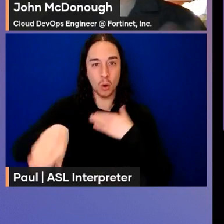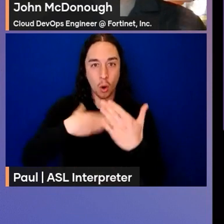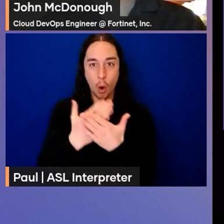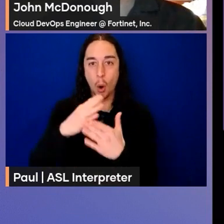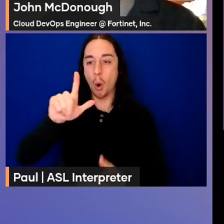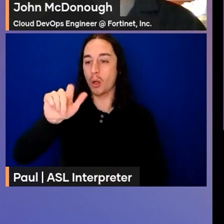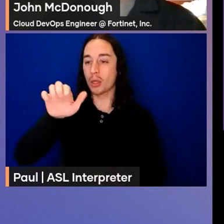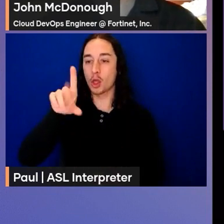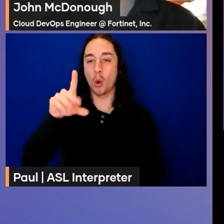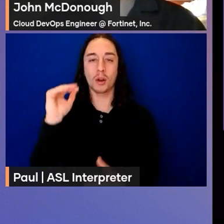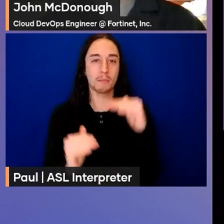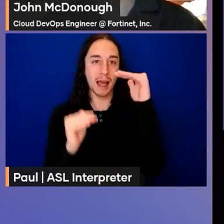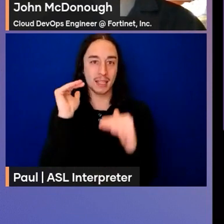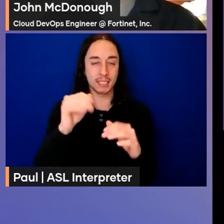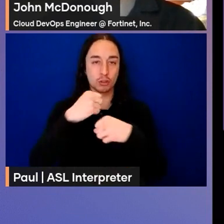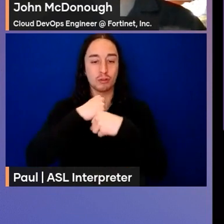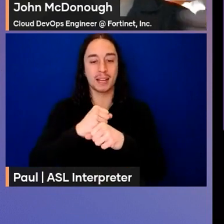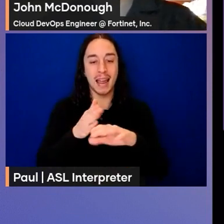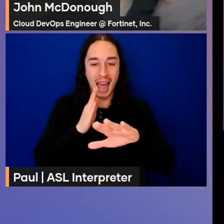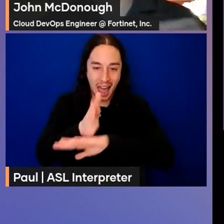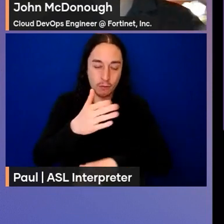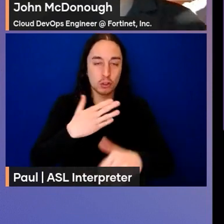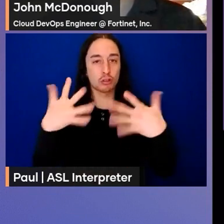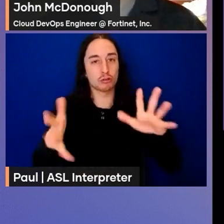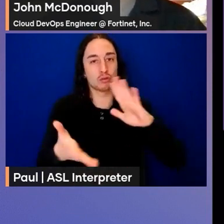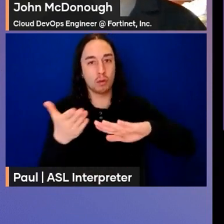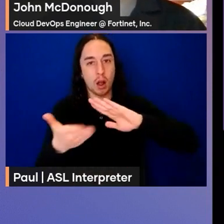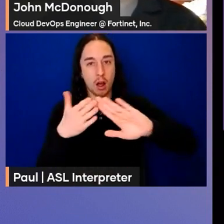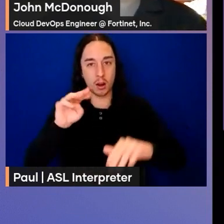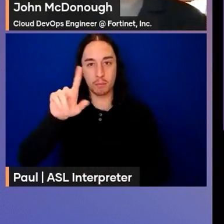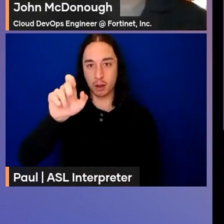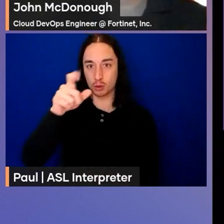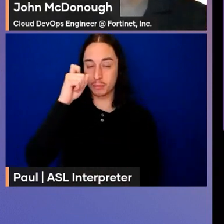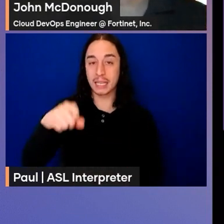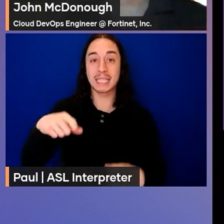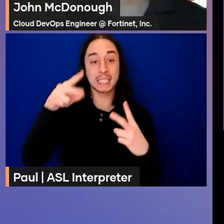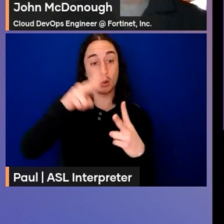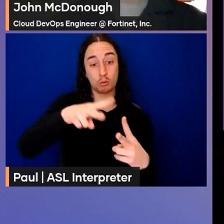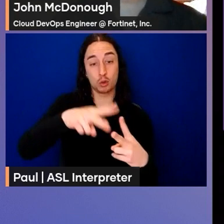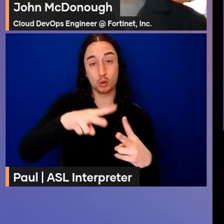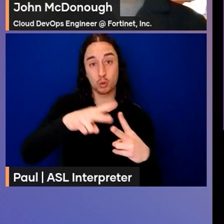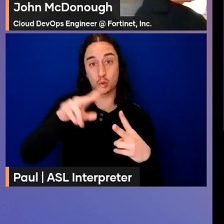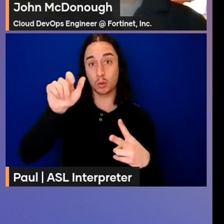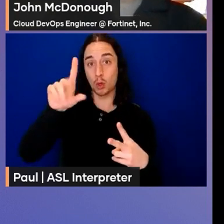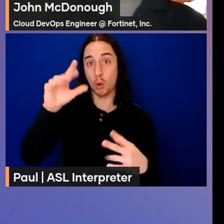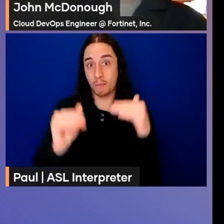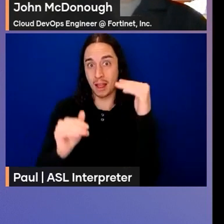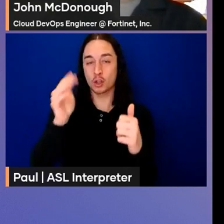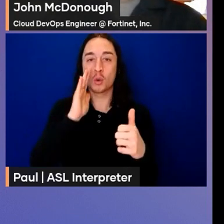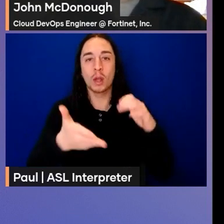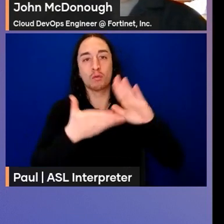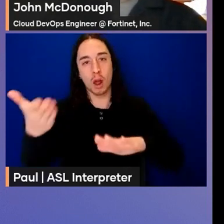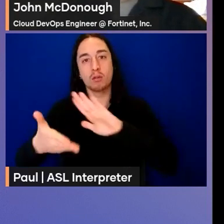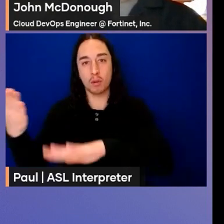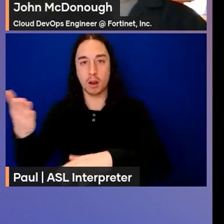created after this module is run, because it runs for each one of those two load balancers that I want to create.